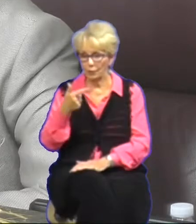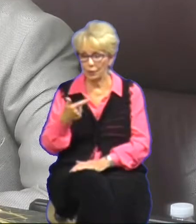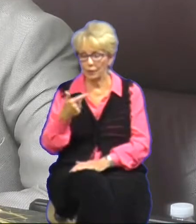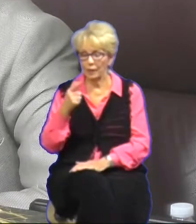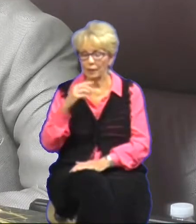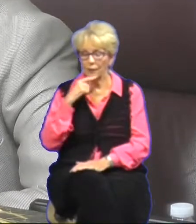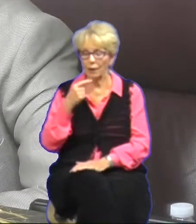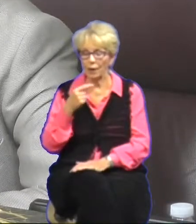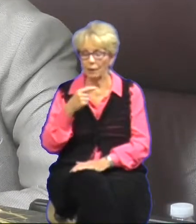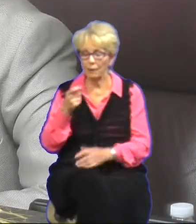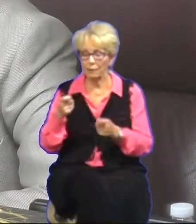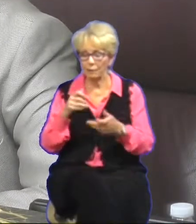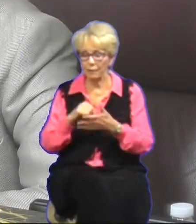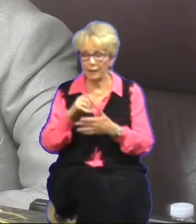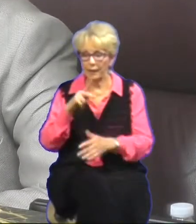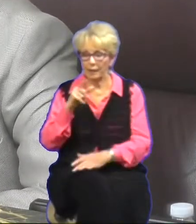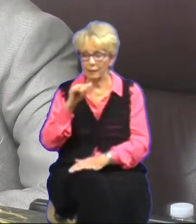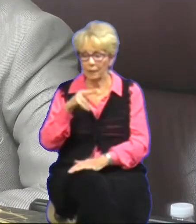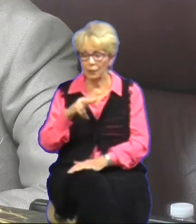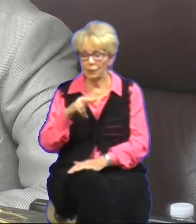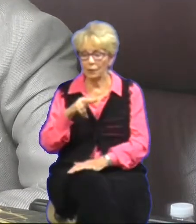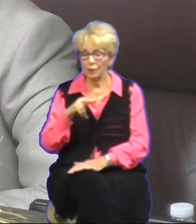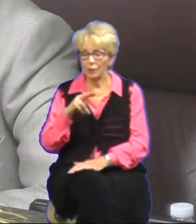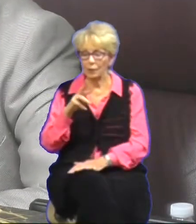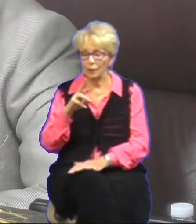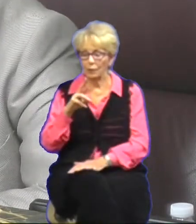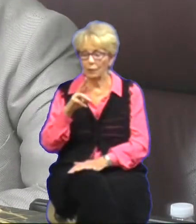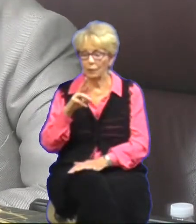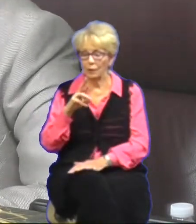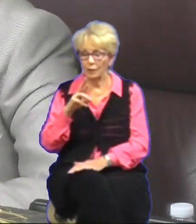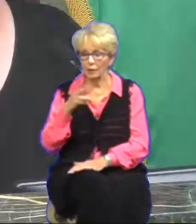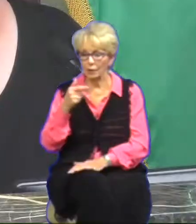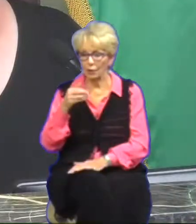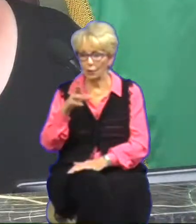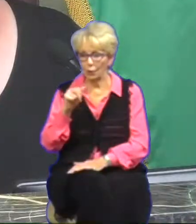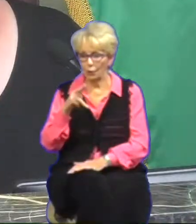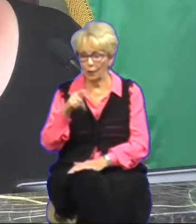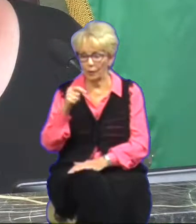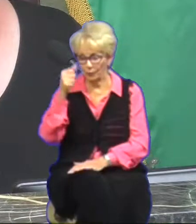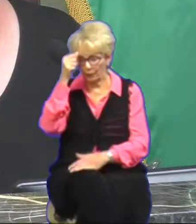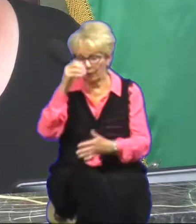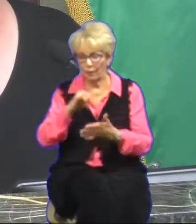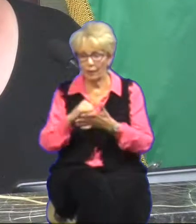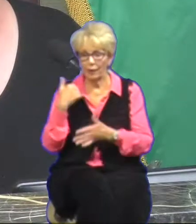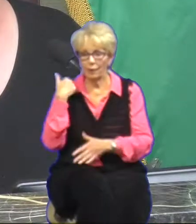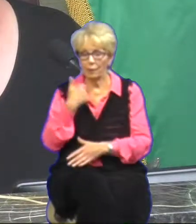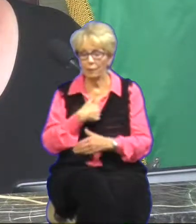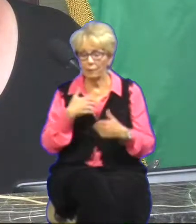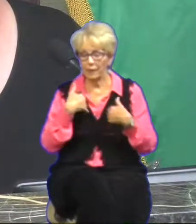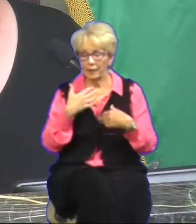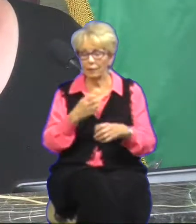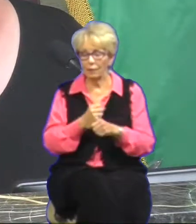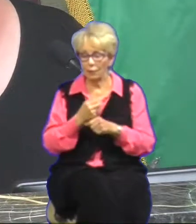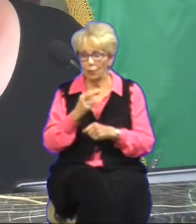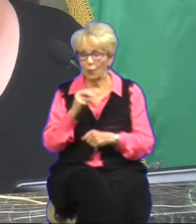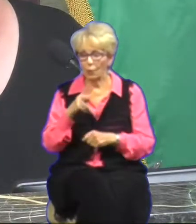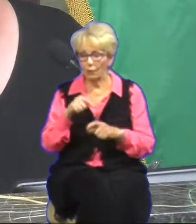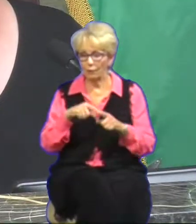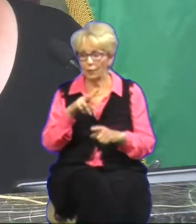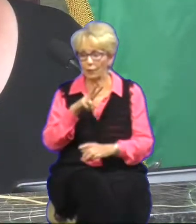to administer an Appalachian Regional Commission grant. Sally? Yes, you will recall that we have received a grant